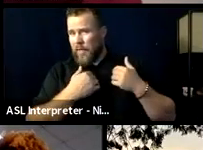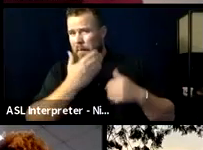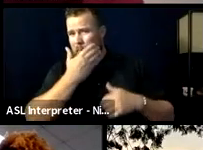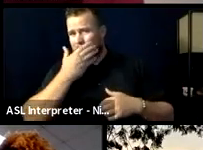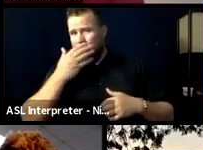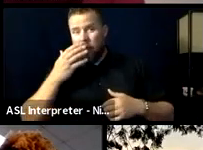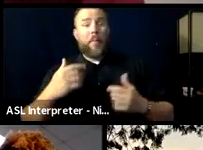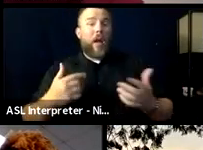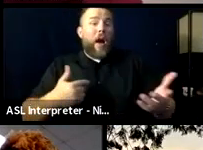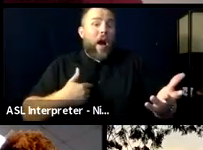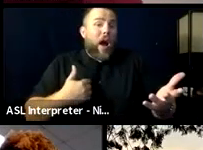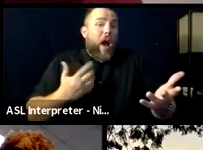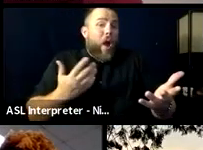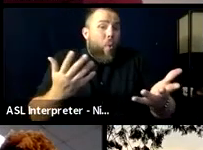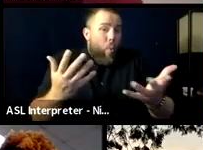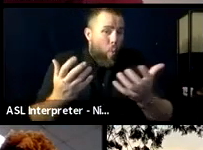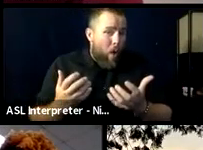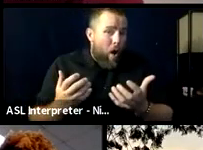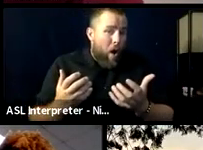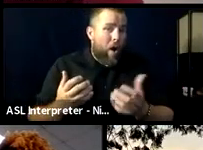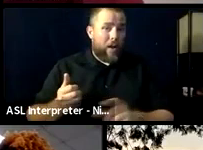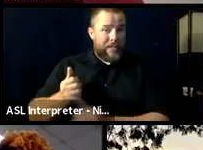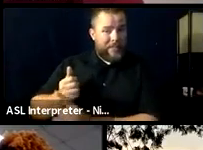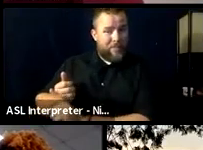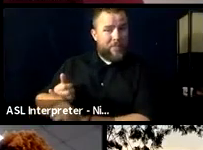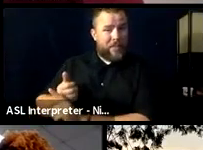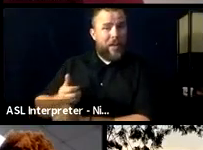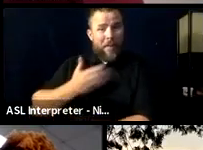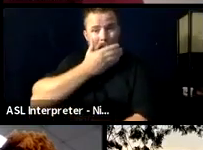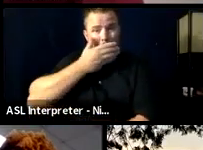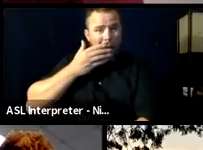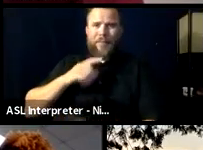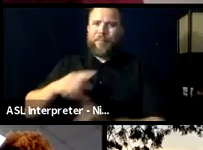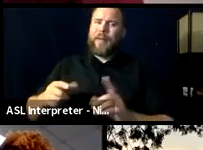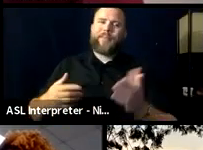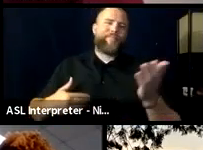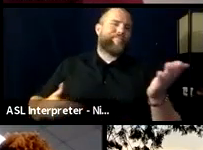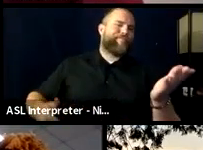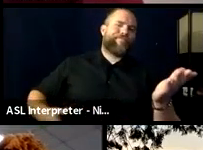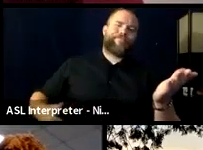want my son to wear a mask, but I know that he's not going to wear one.